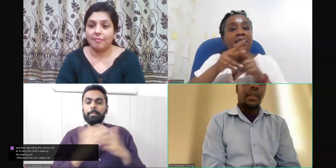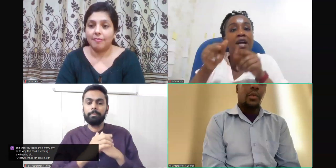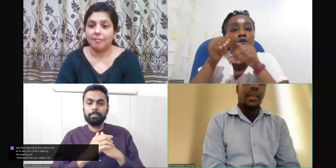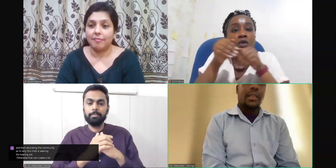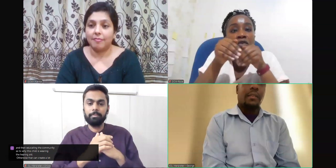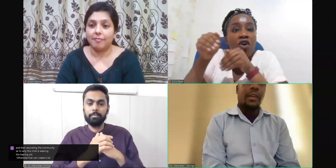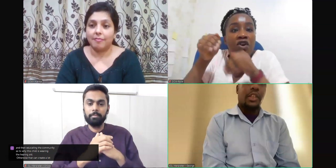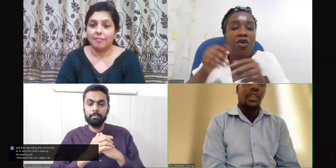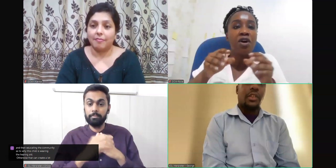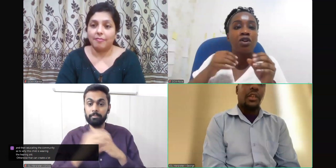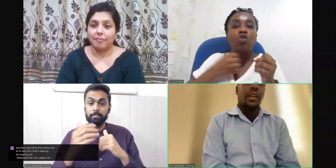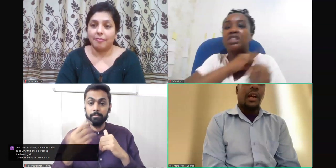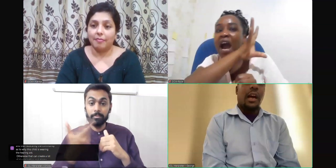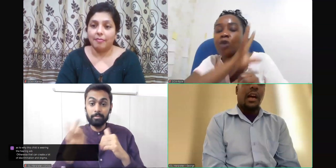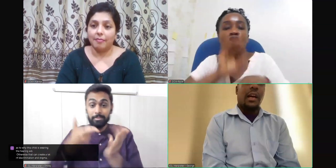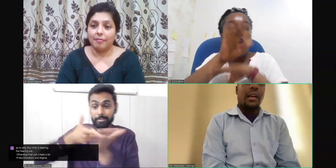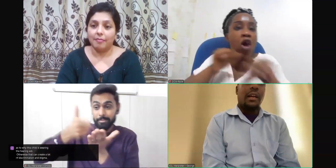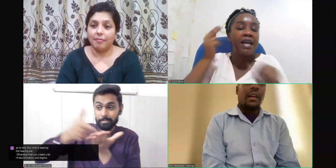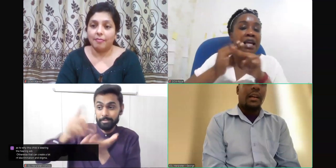happen to us in the village.